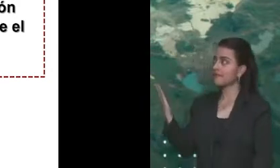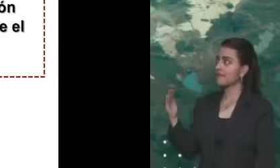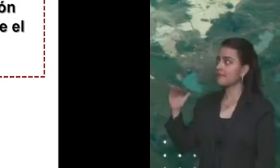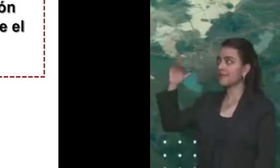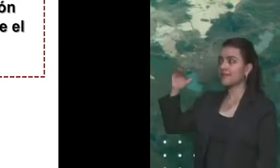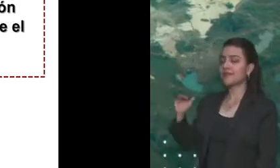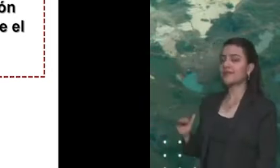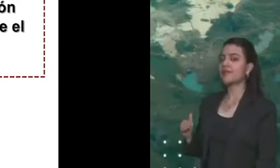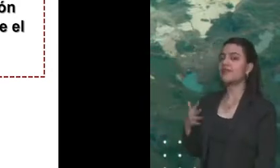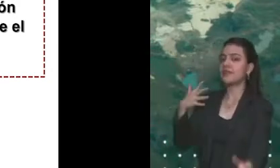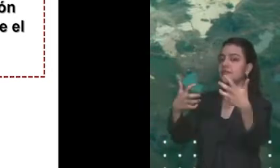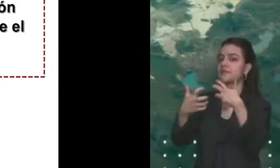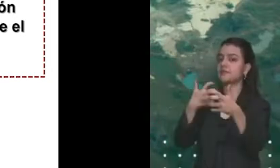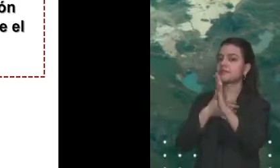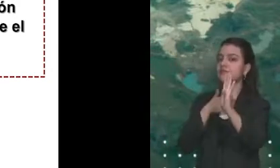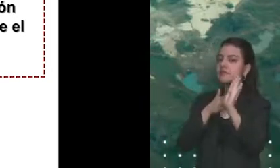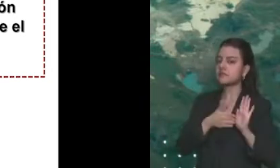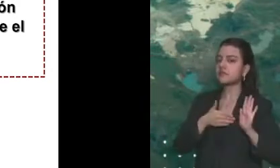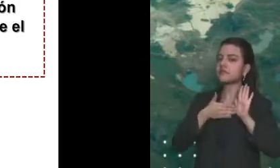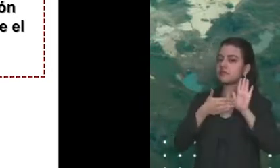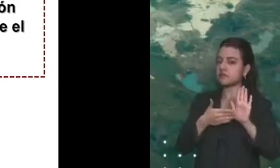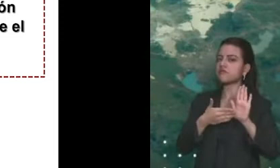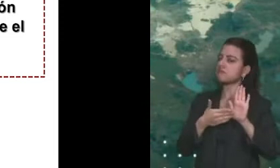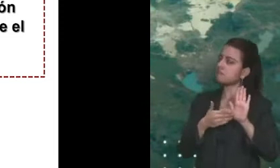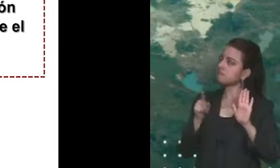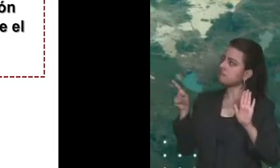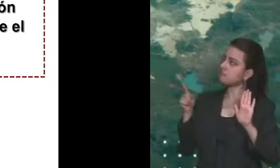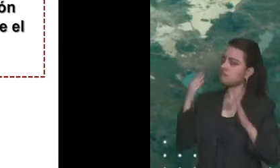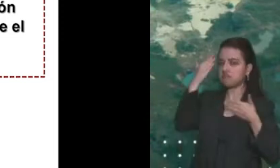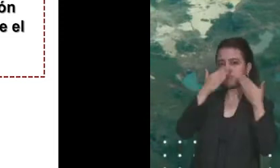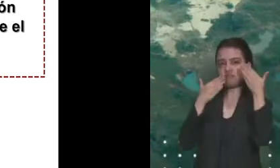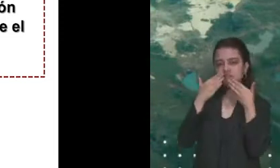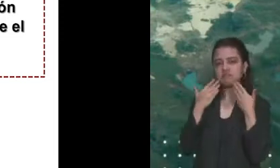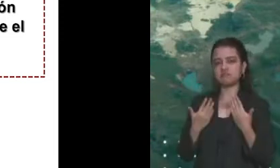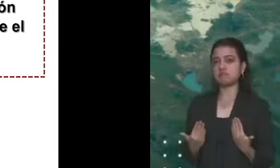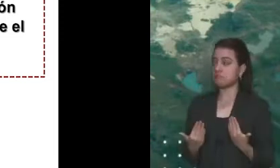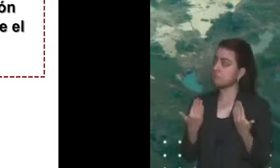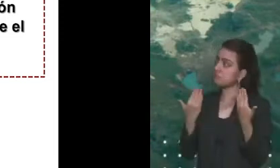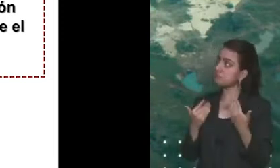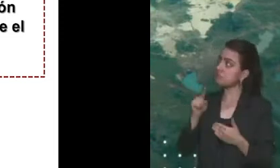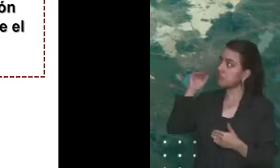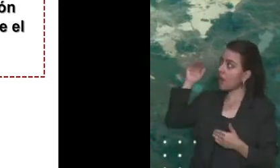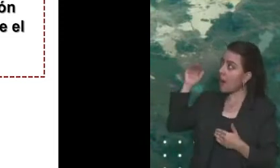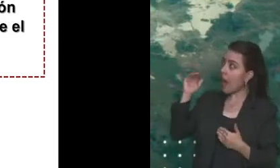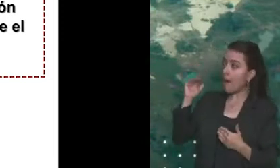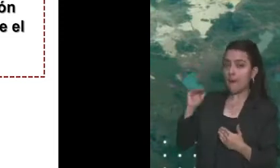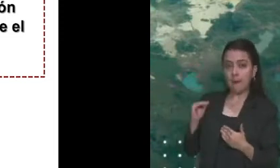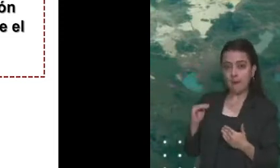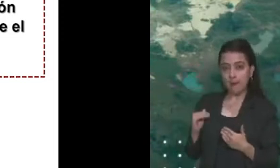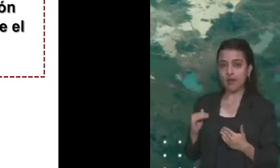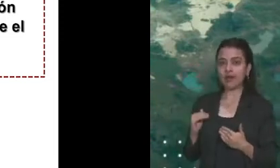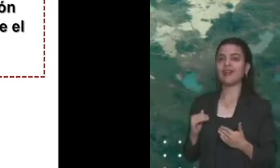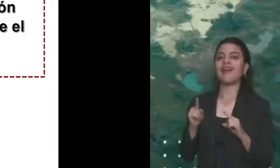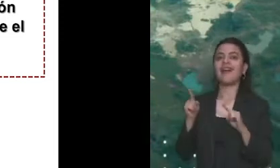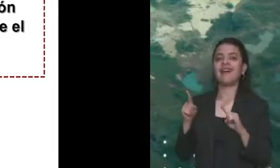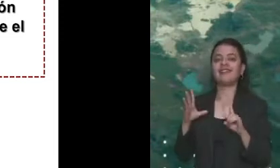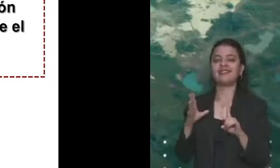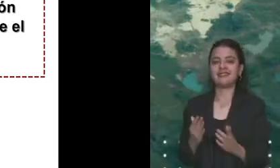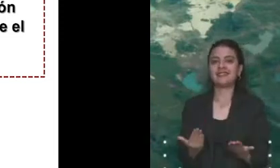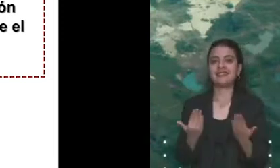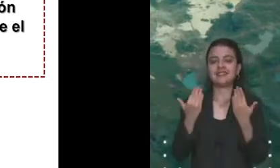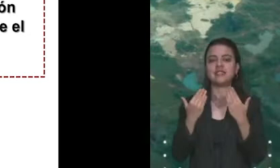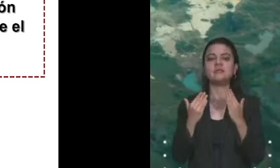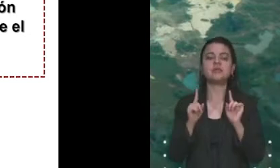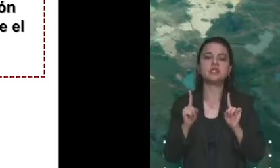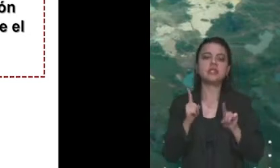is expanding. And look here, the system actually brings forth a good battery of data, a good amount of data that allows us to